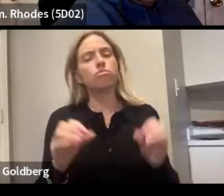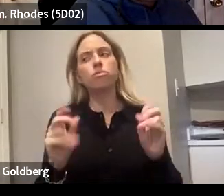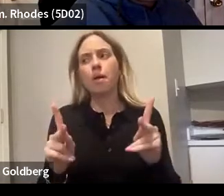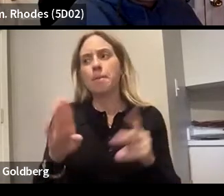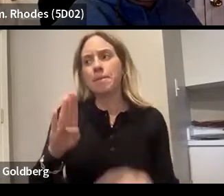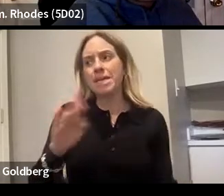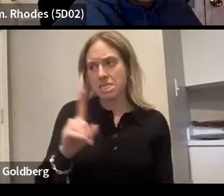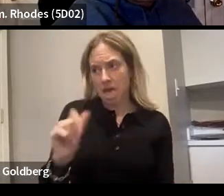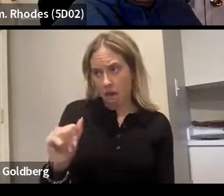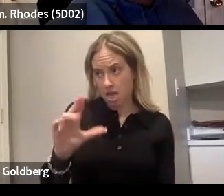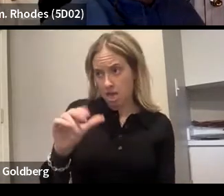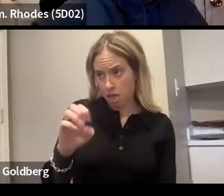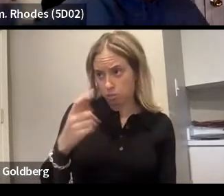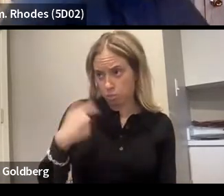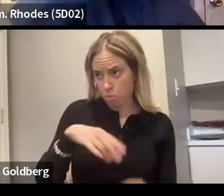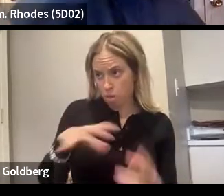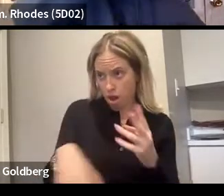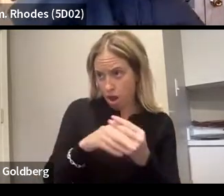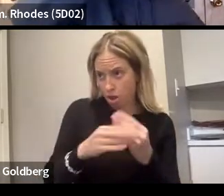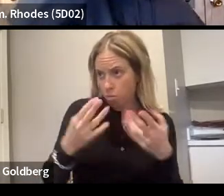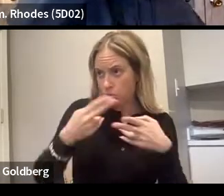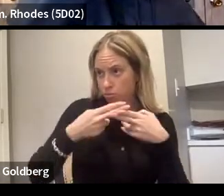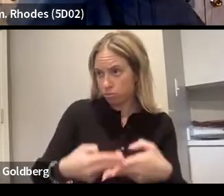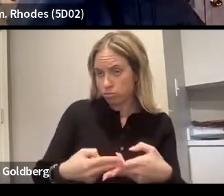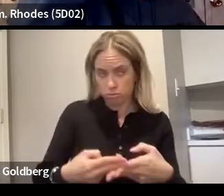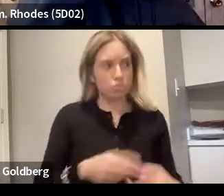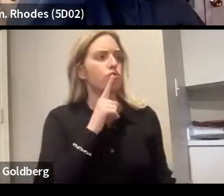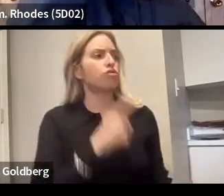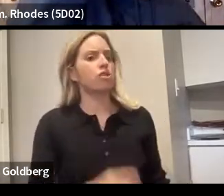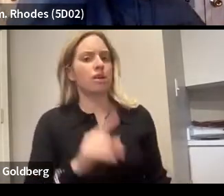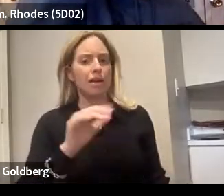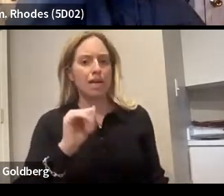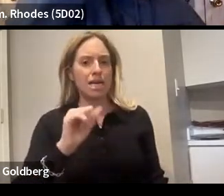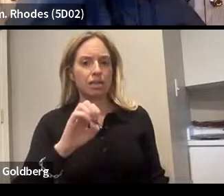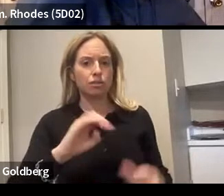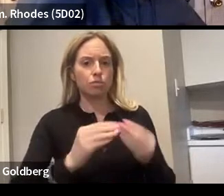we'll be adding? Sure, it's case number